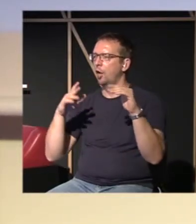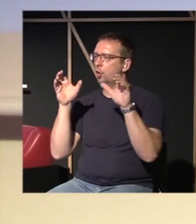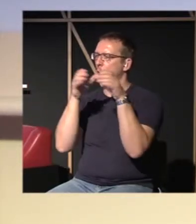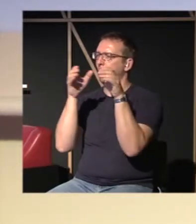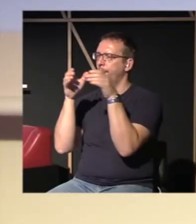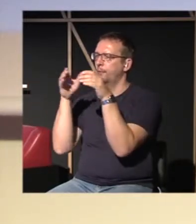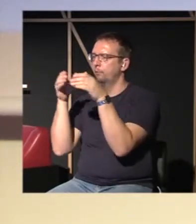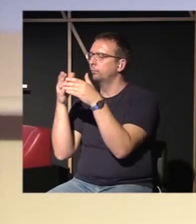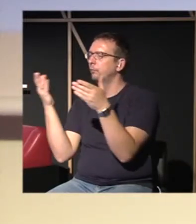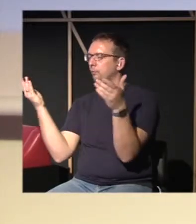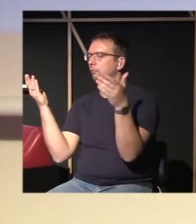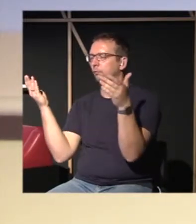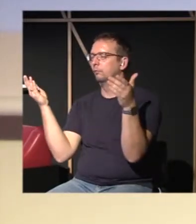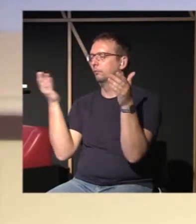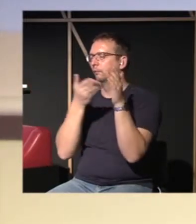them provided